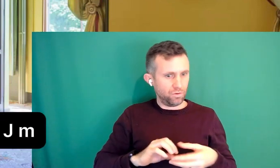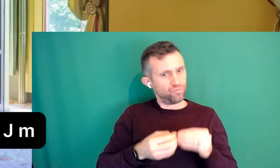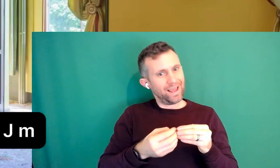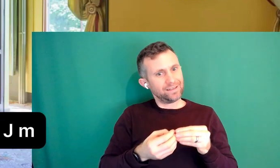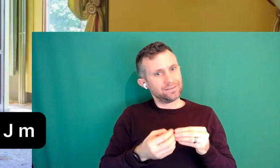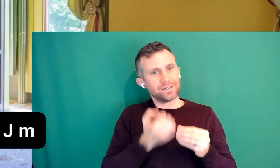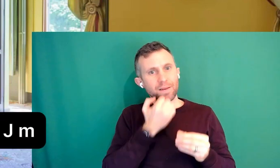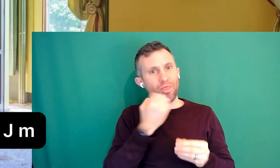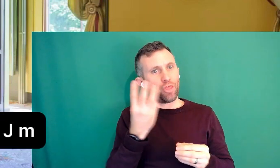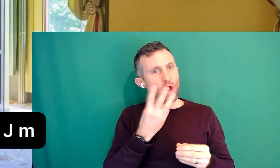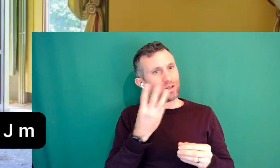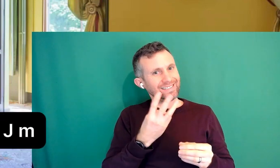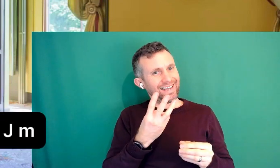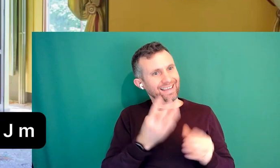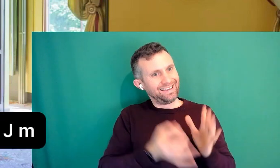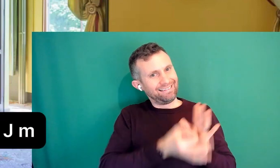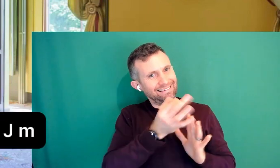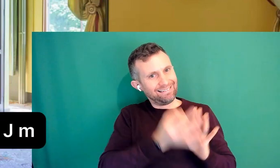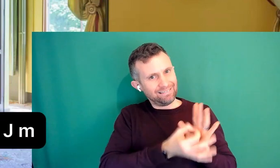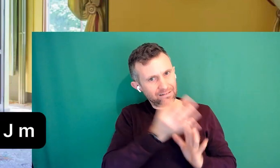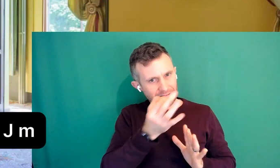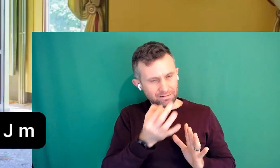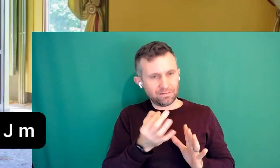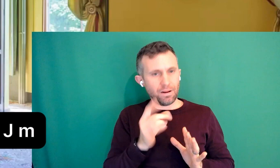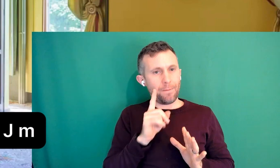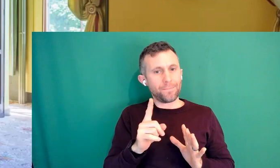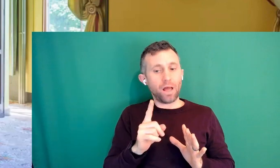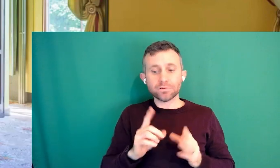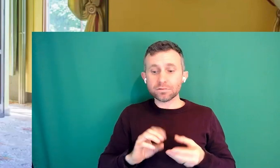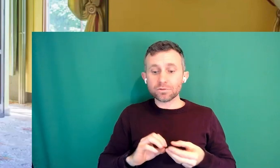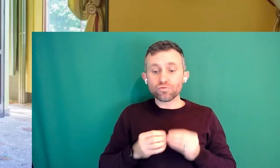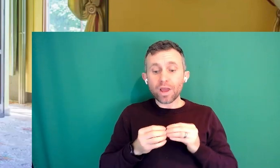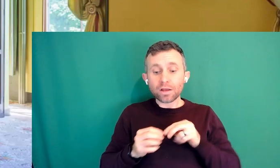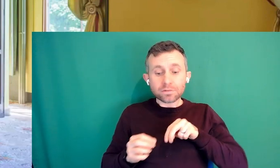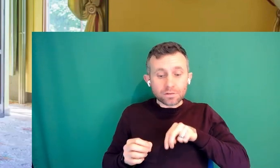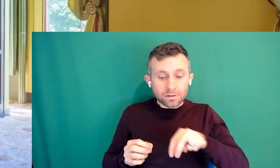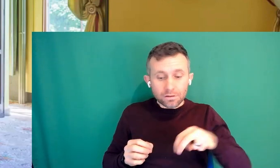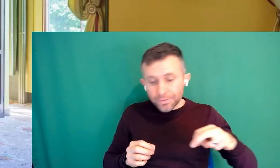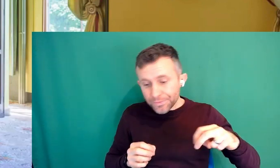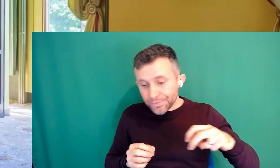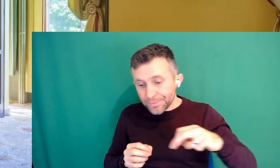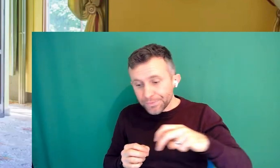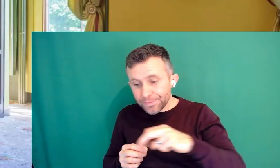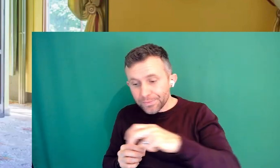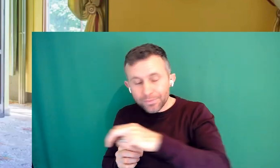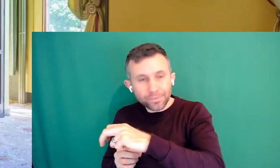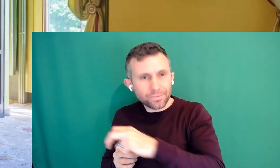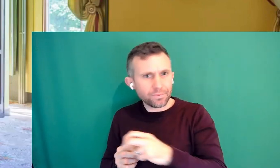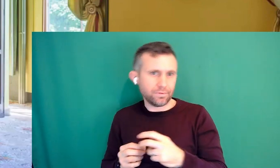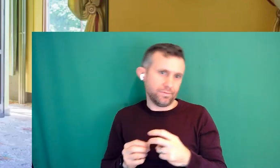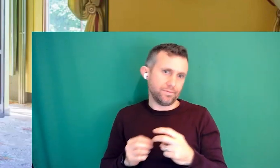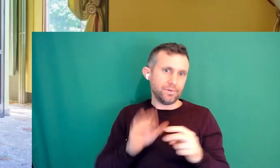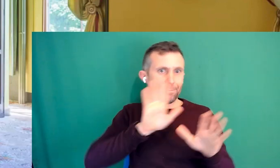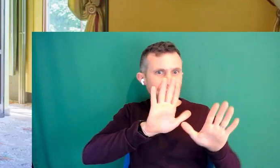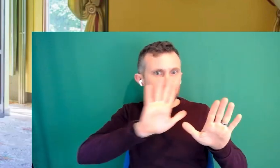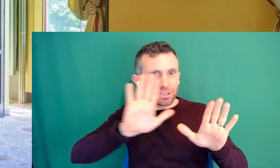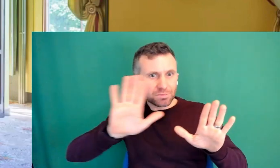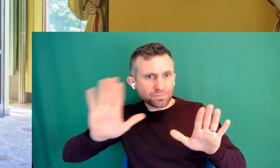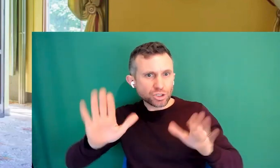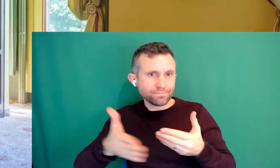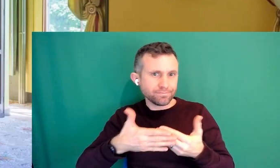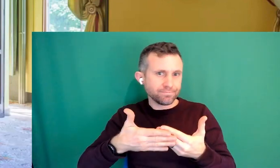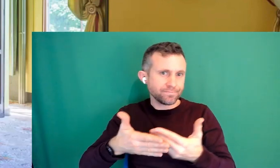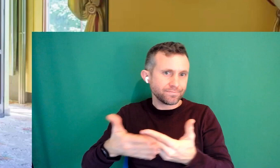it was none other than J.M.W. Turner, who was a good friend of Soane and the